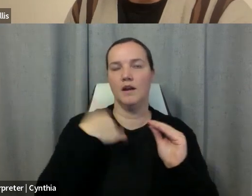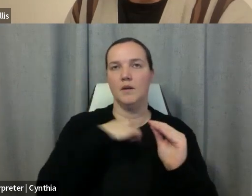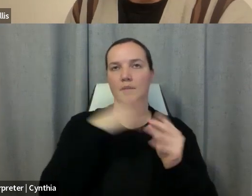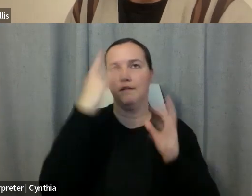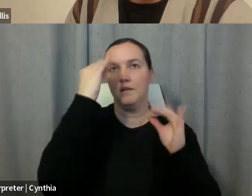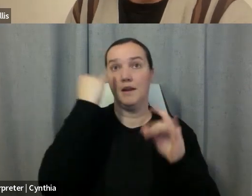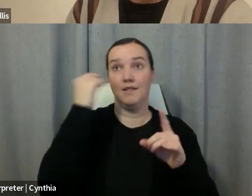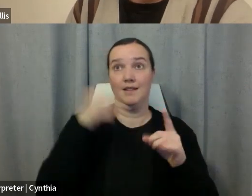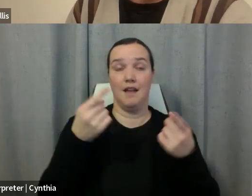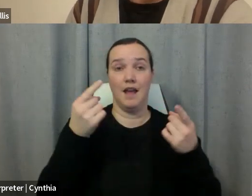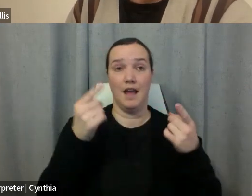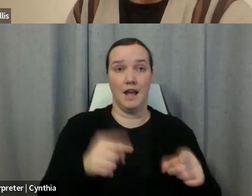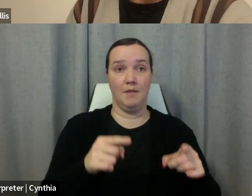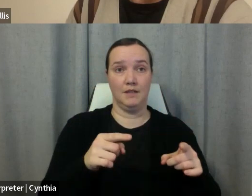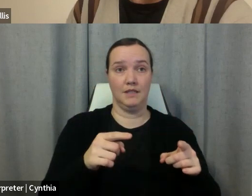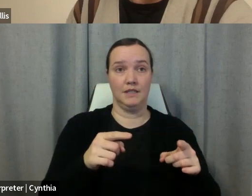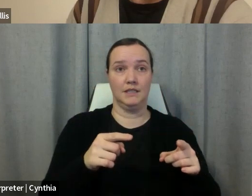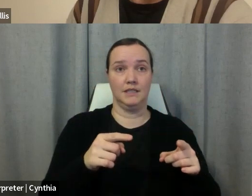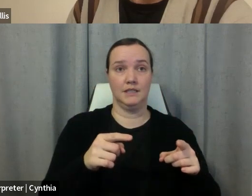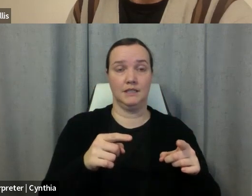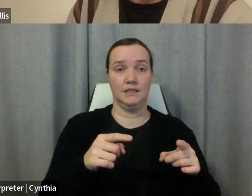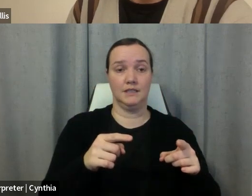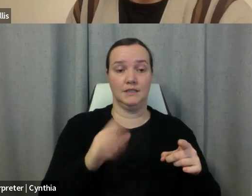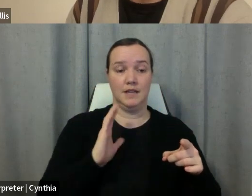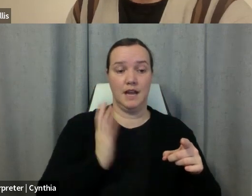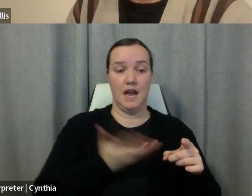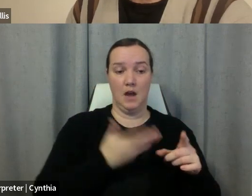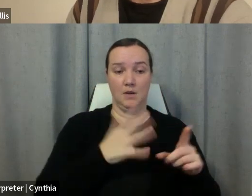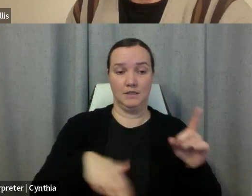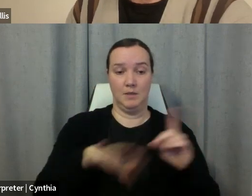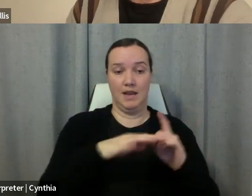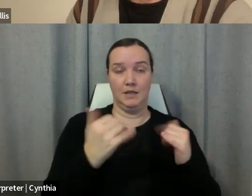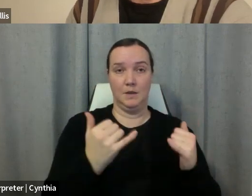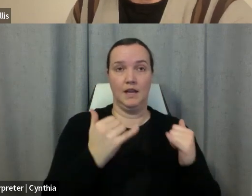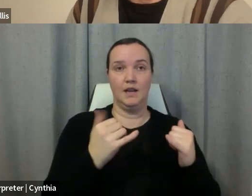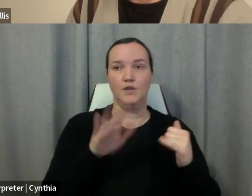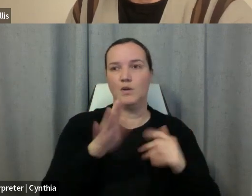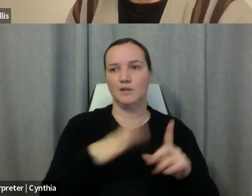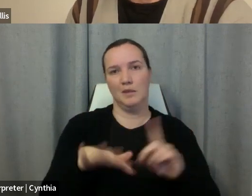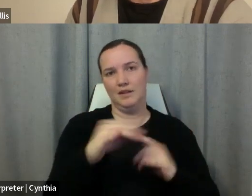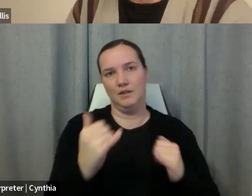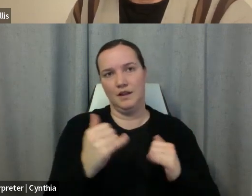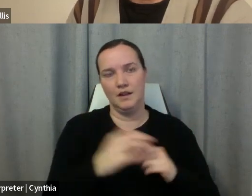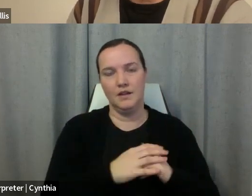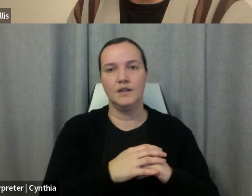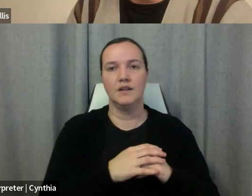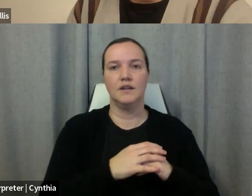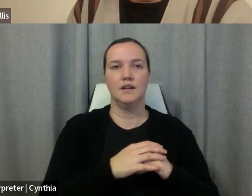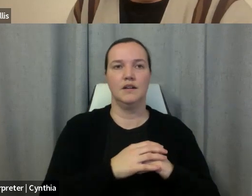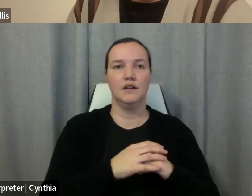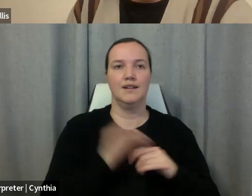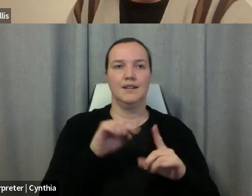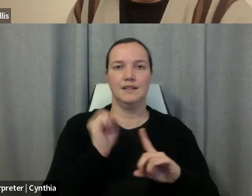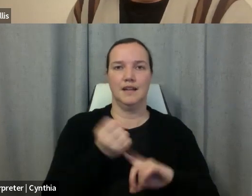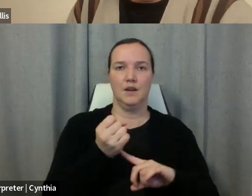were to happen in our spaces, right? Or in your spaces. So if we look at the